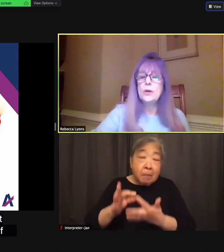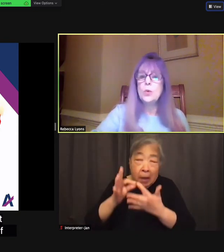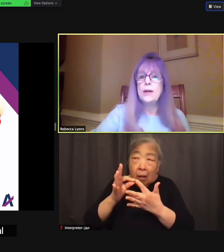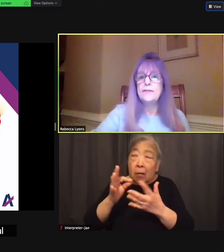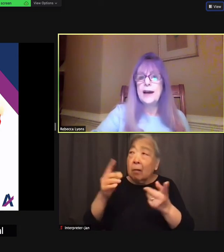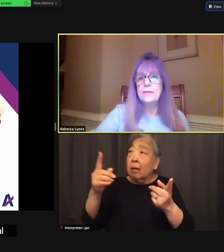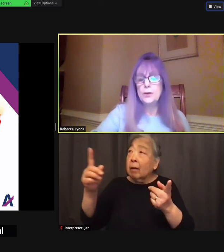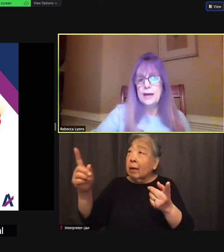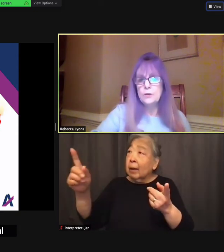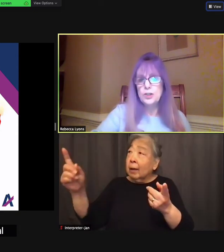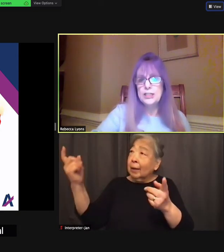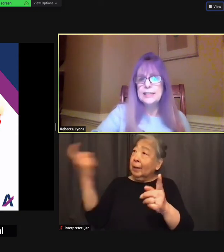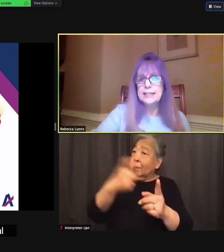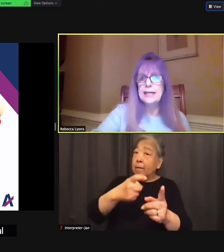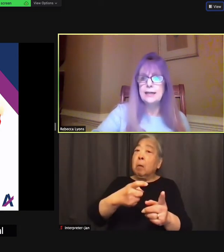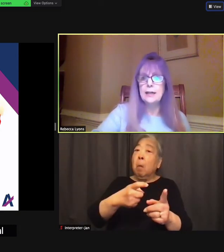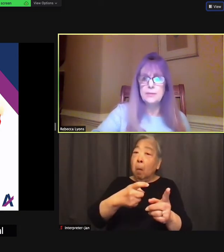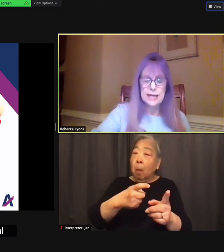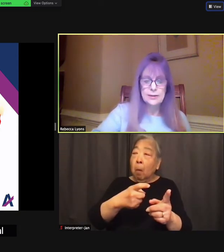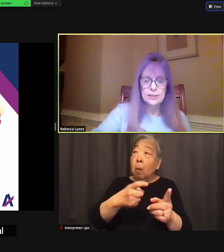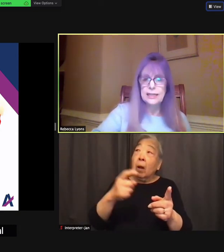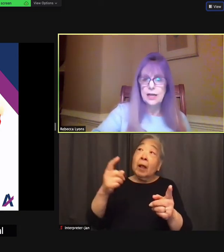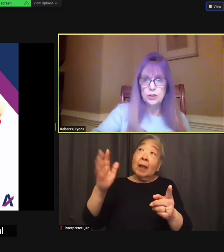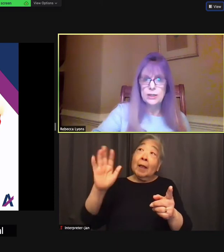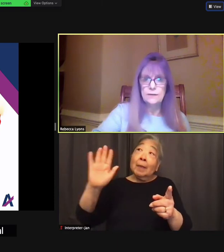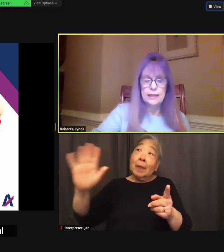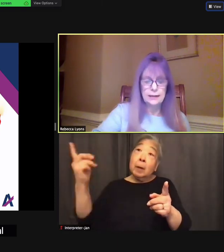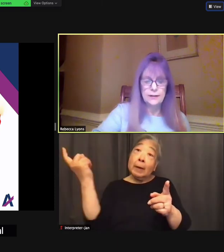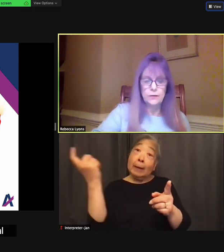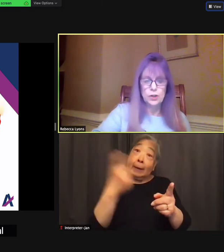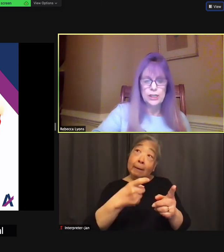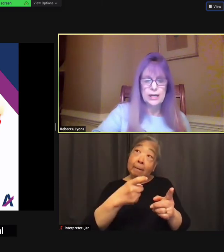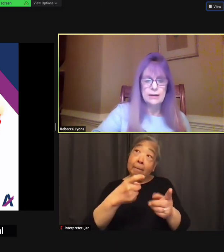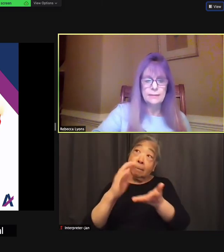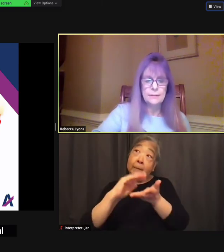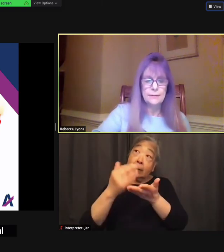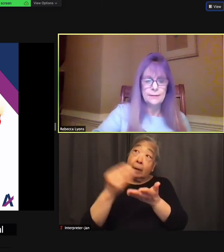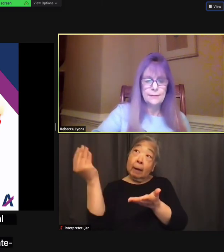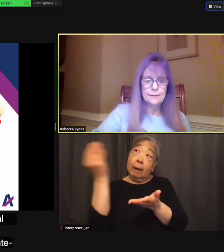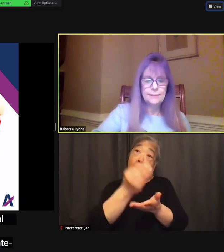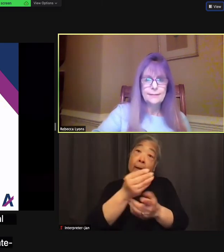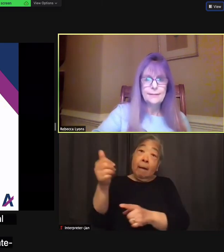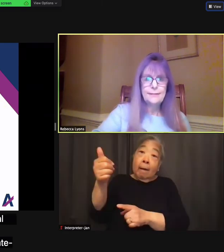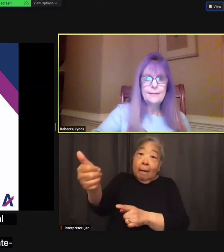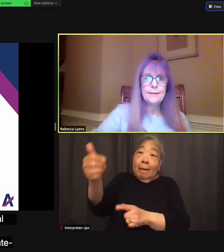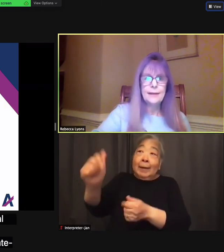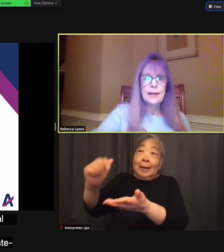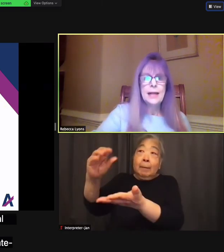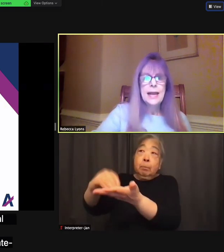also can qualify for that Virginia state income tax deduction if they live in Virginia.